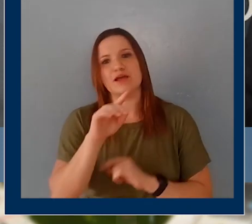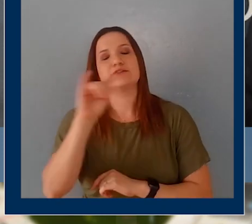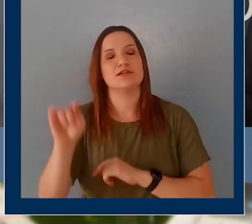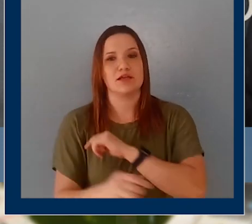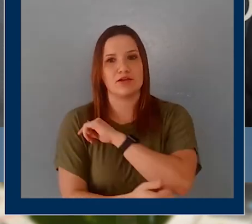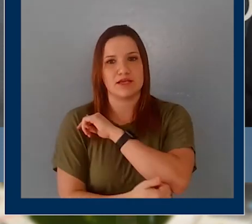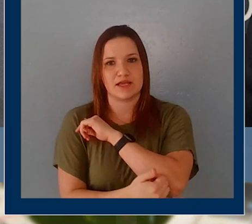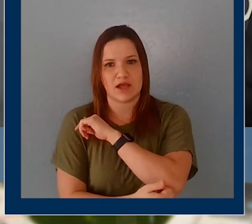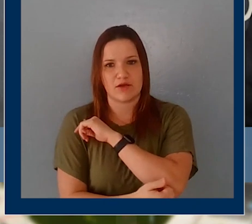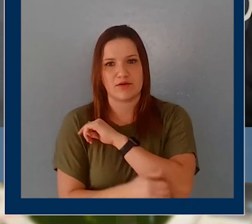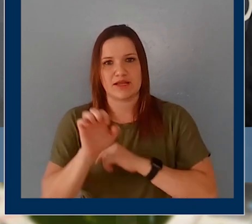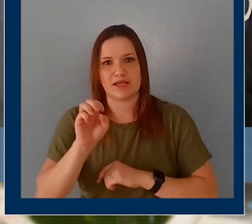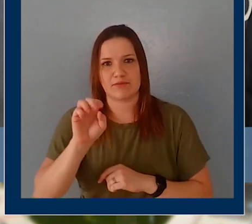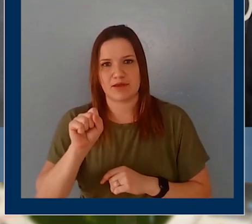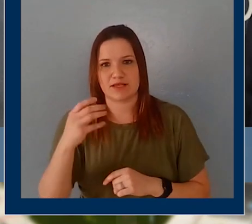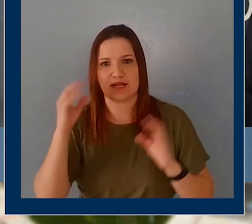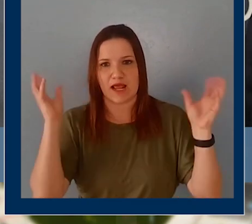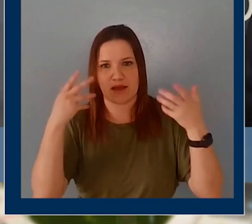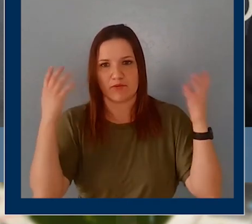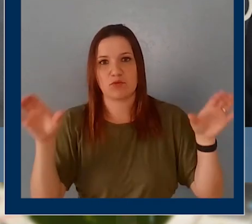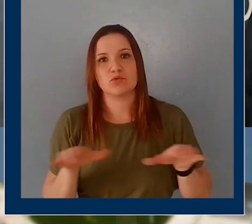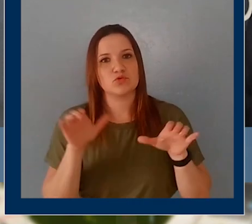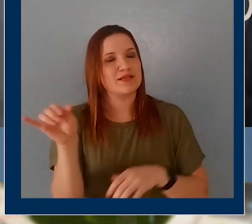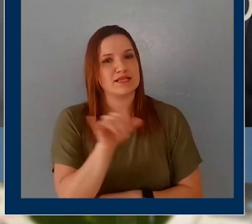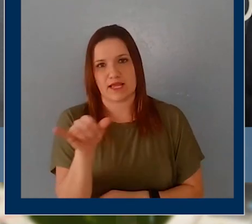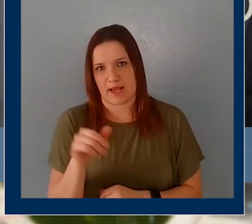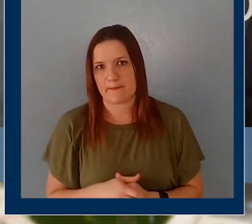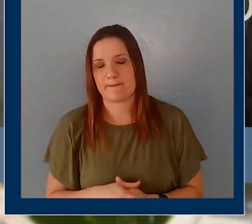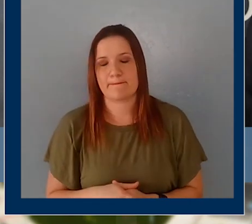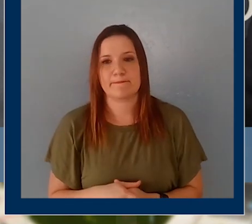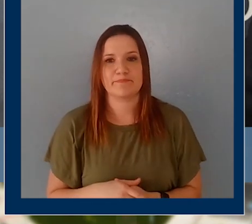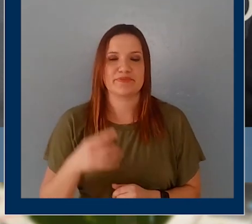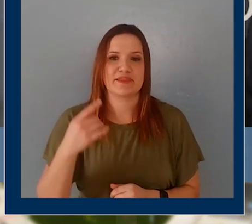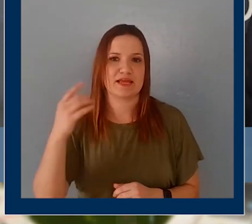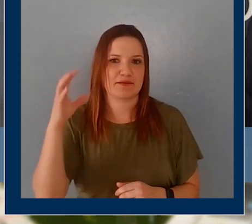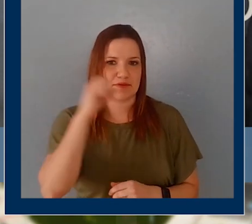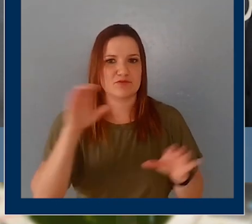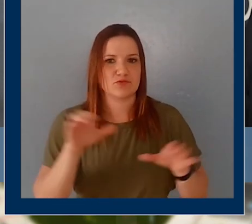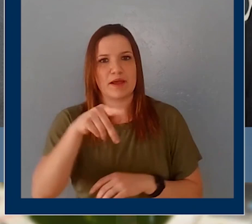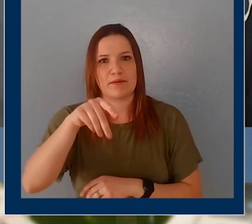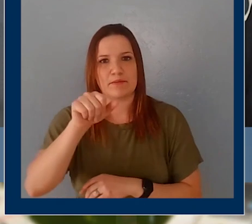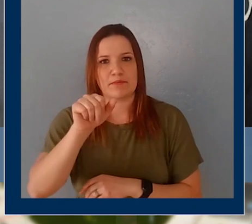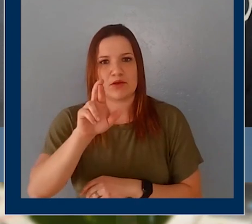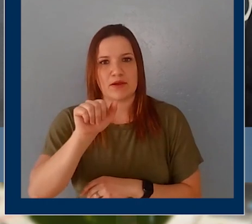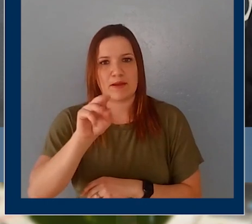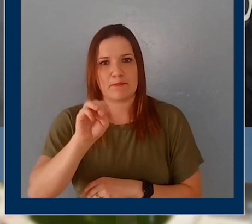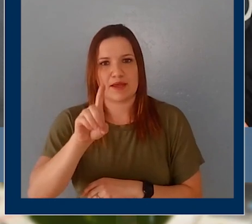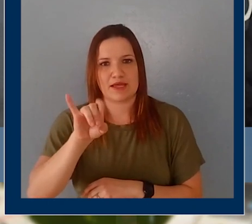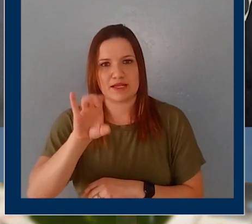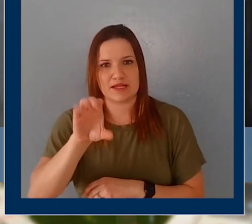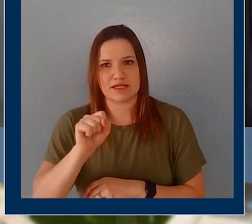pretty straightforward, that hospitals throughout Fresno County and now Tulare County are essentially overwhelmed. I